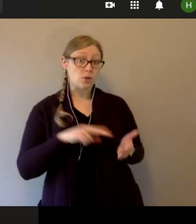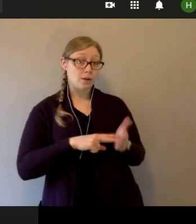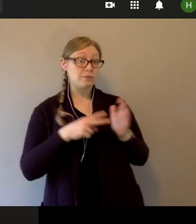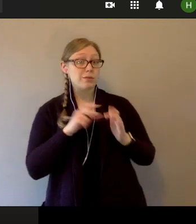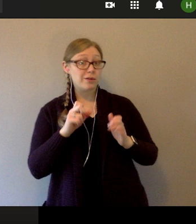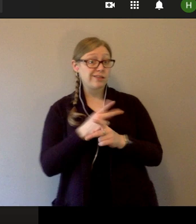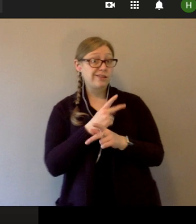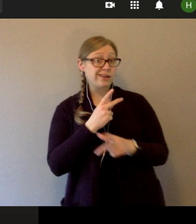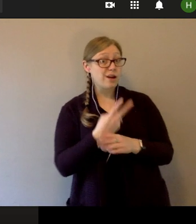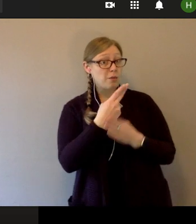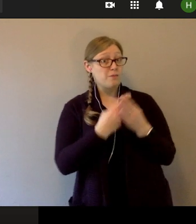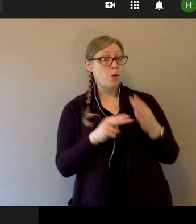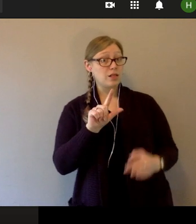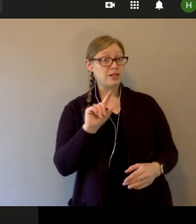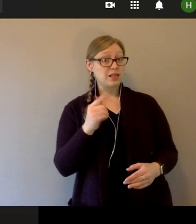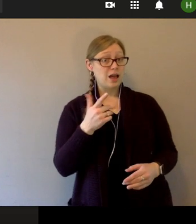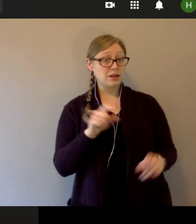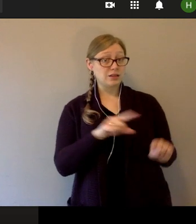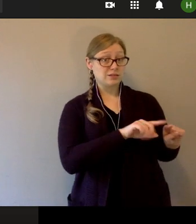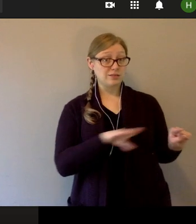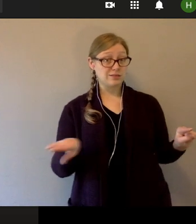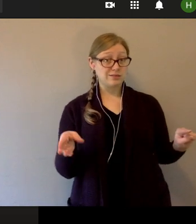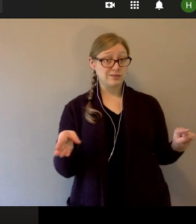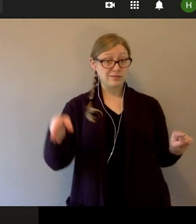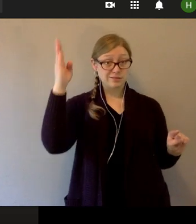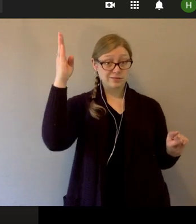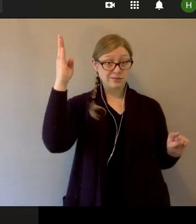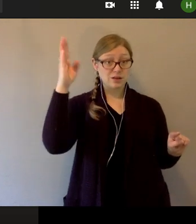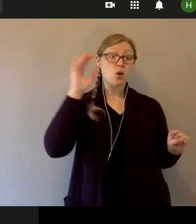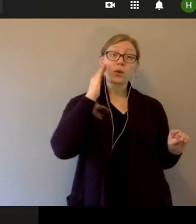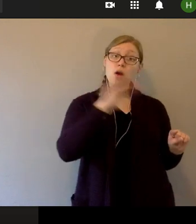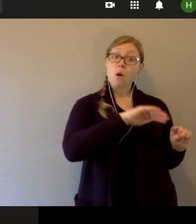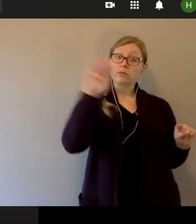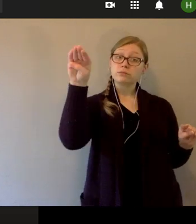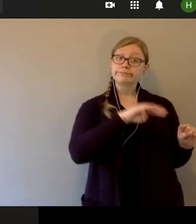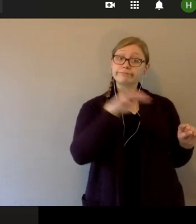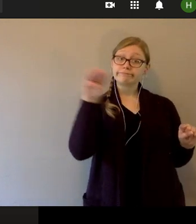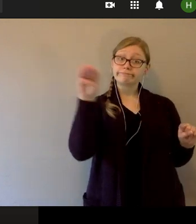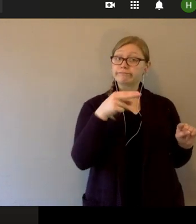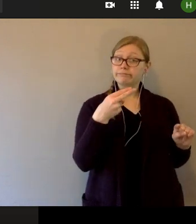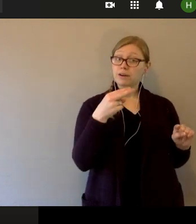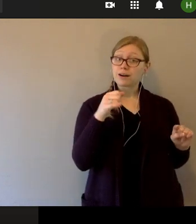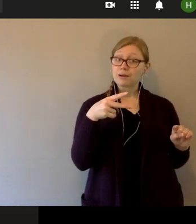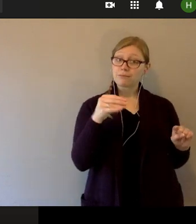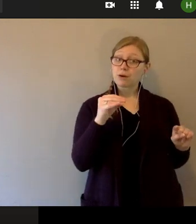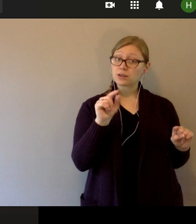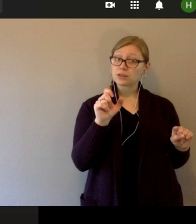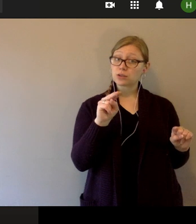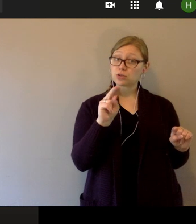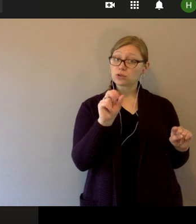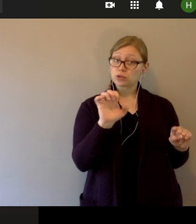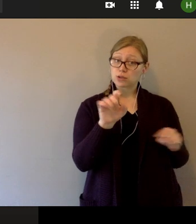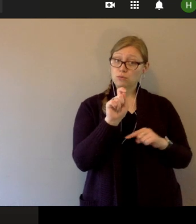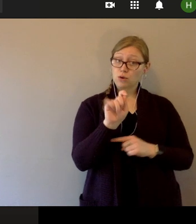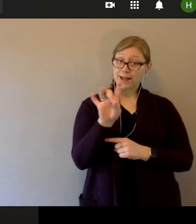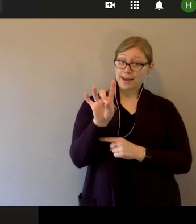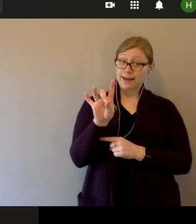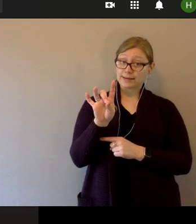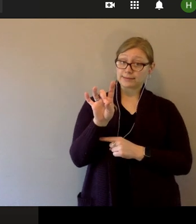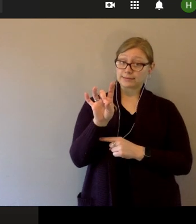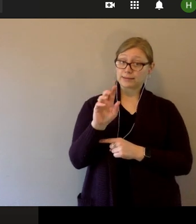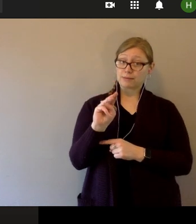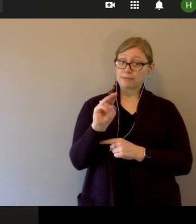this triangle. We know the hypotenuse is 0.8 miles. So let's see if we can calculate this. So we're going to have to give it a variable. So